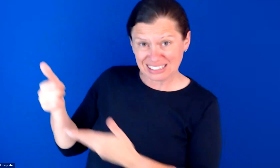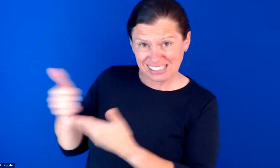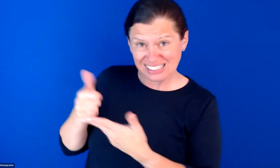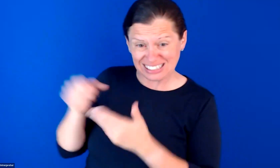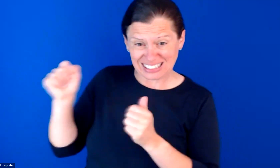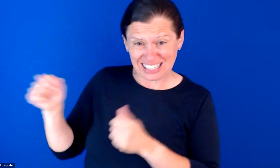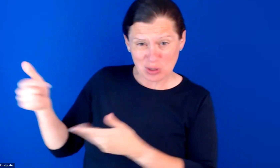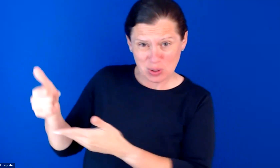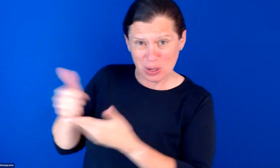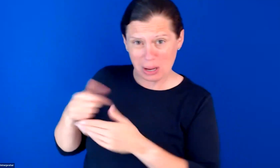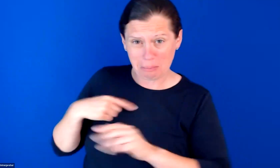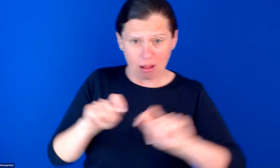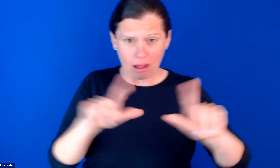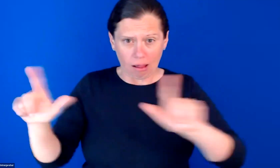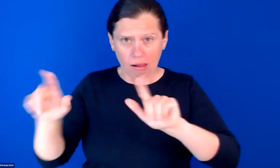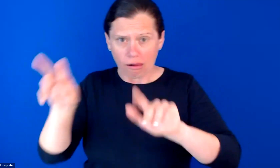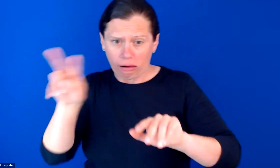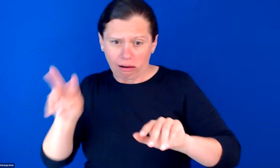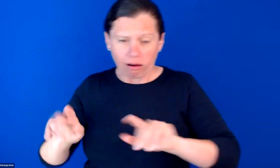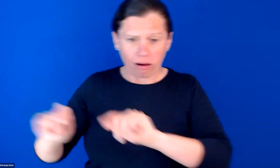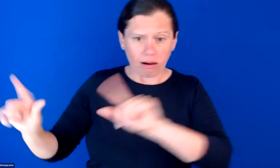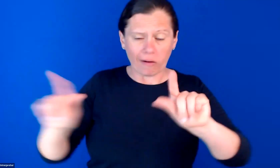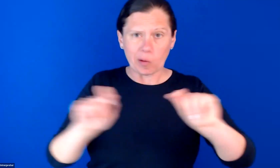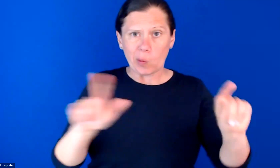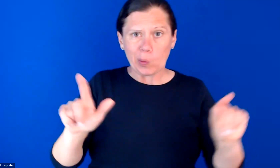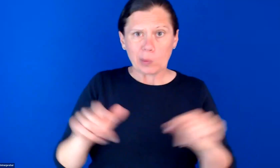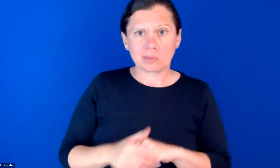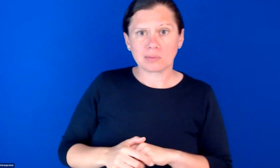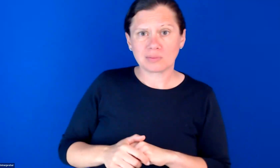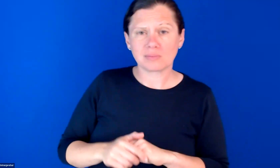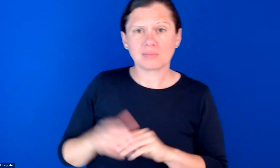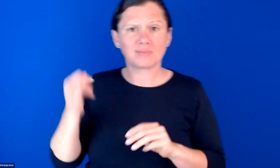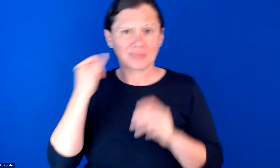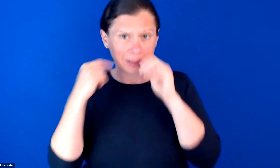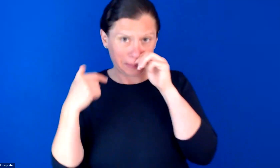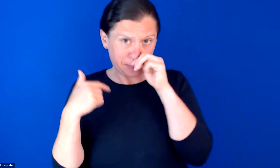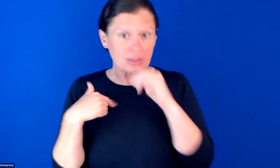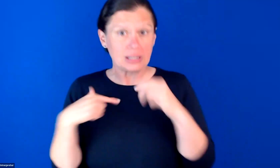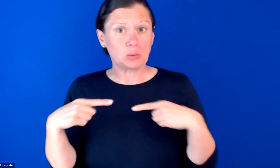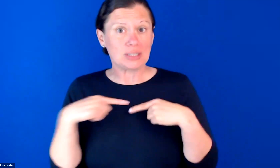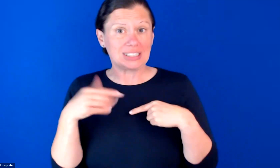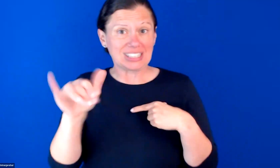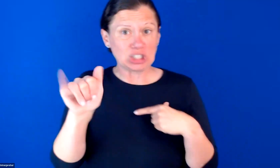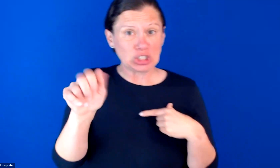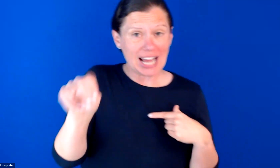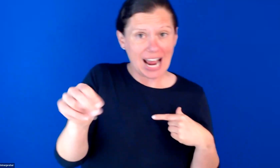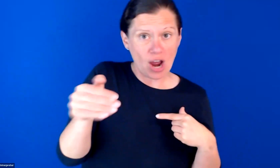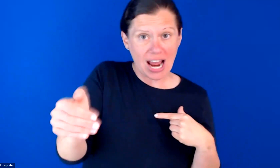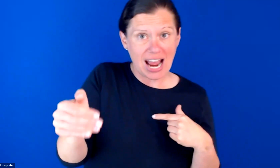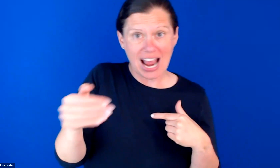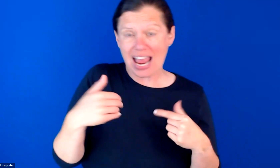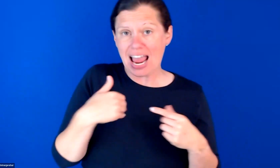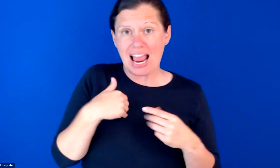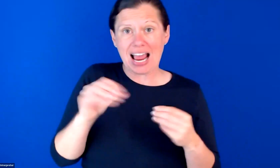that is, I'm retiring in January 2024 and I don't have an exemption. But I'm paying